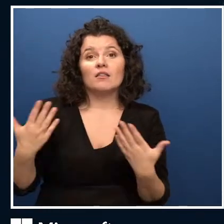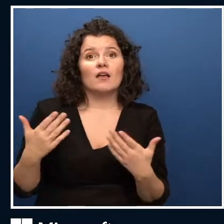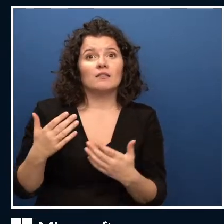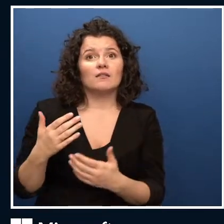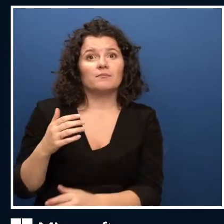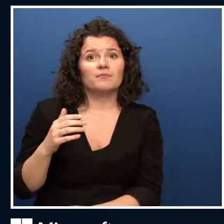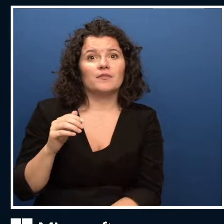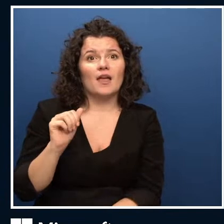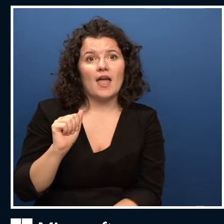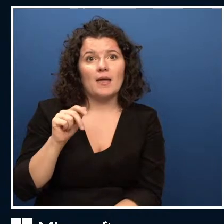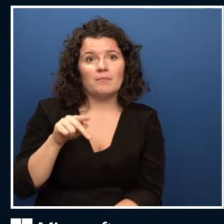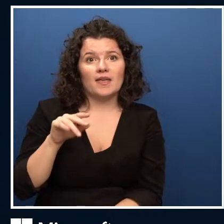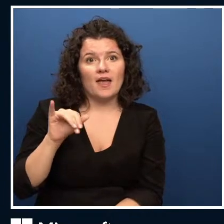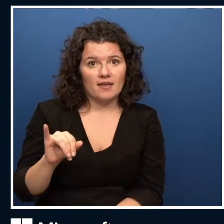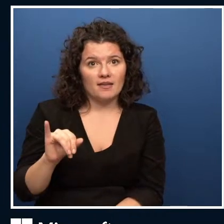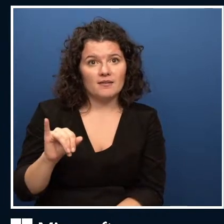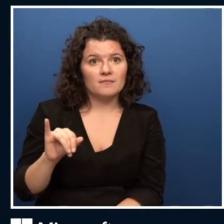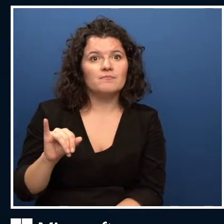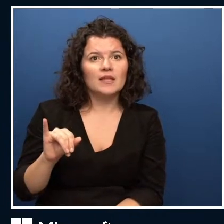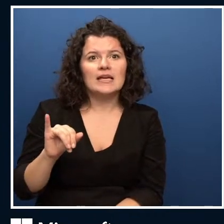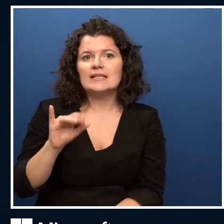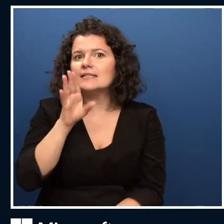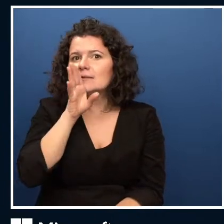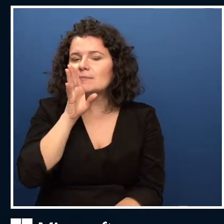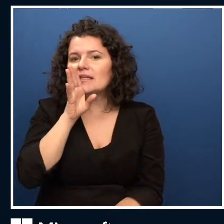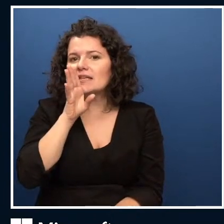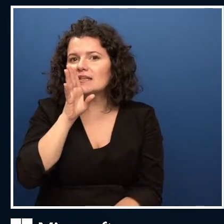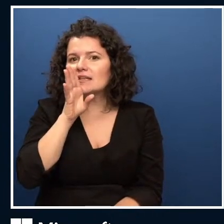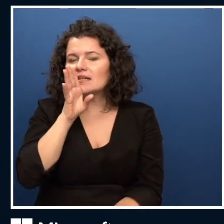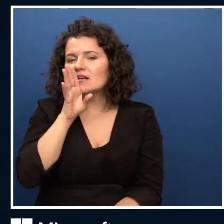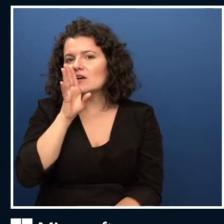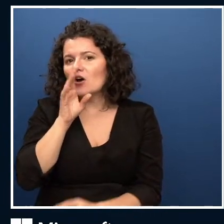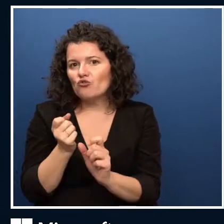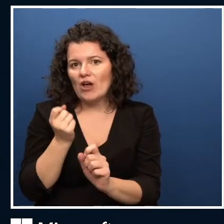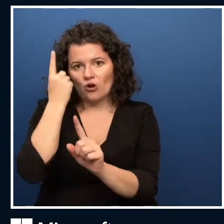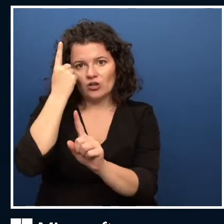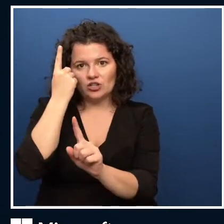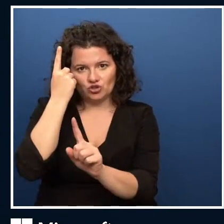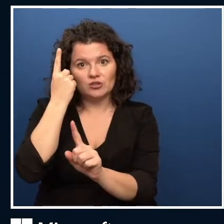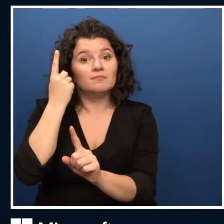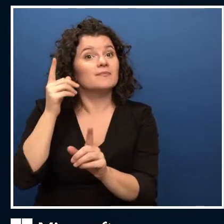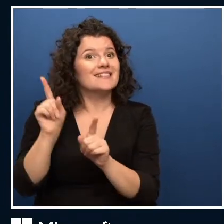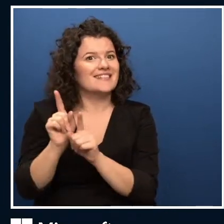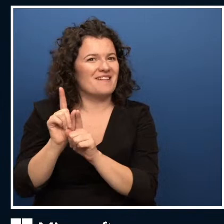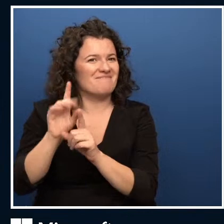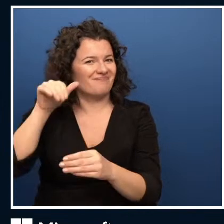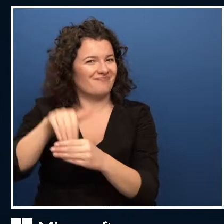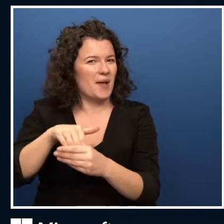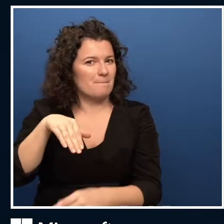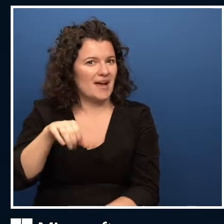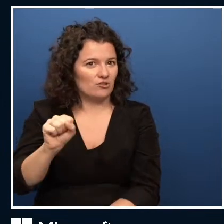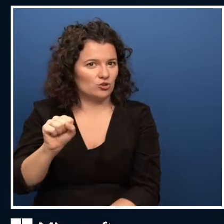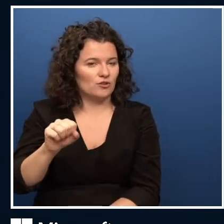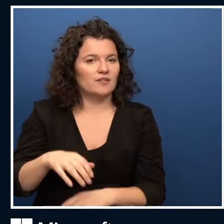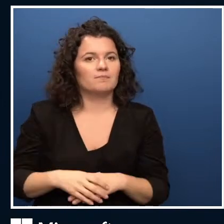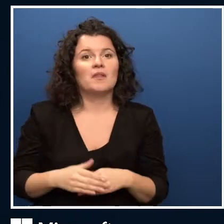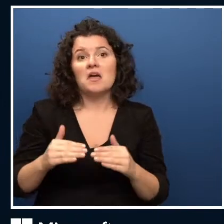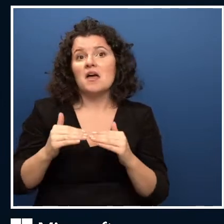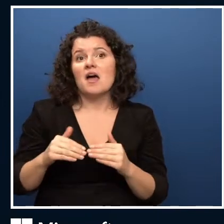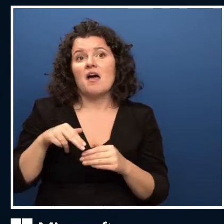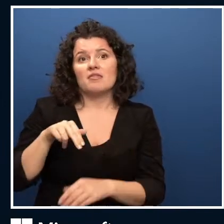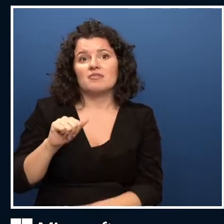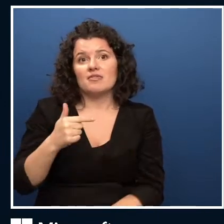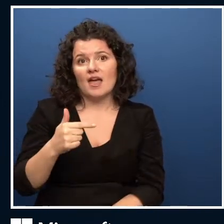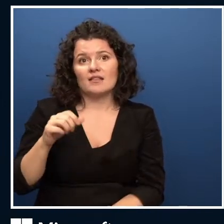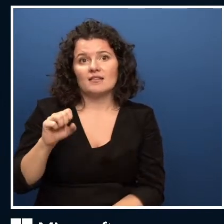from Microsoft Azure, then .NET Speech SDK, which is also a really powerful tool. And then we have from AWS,